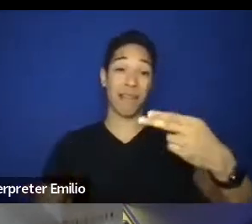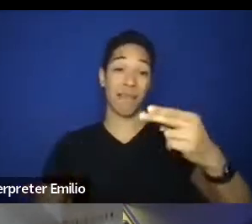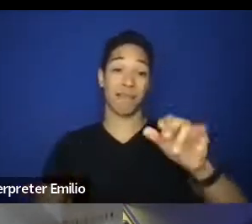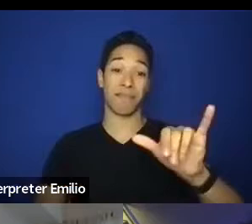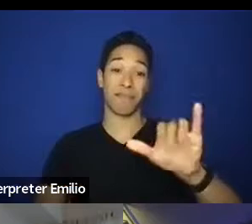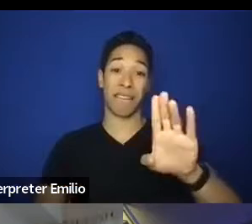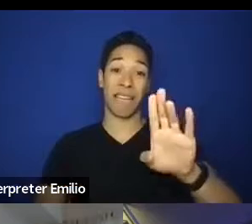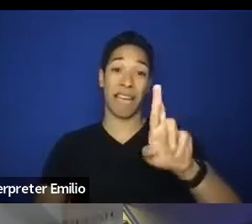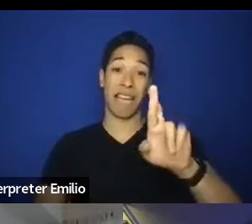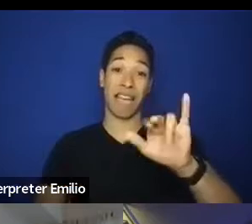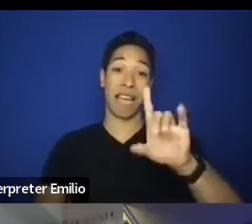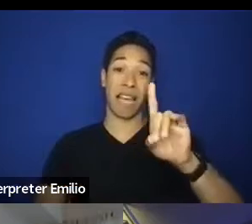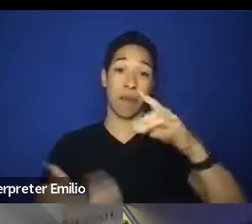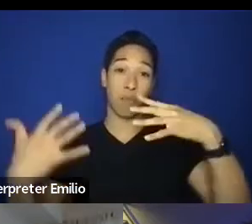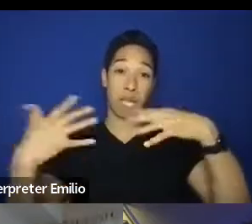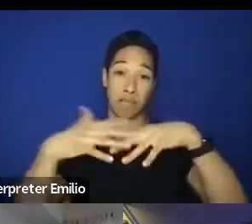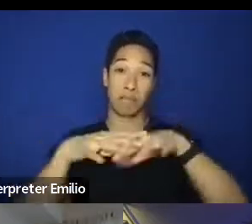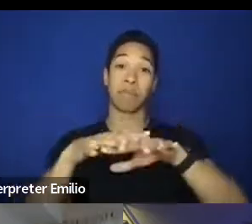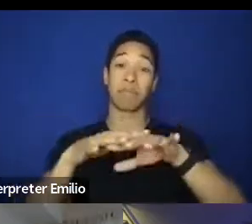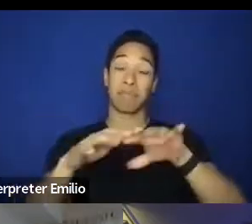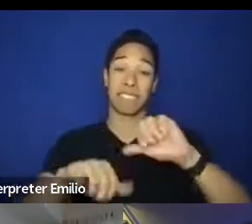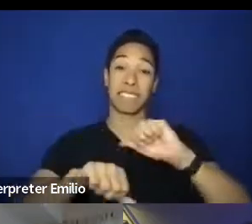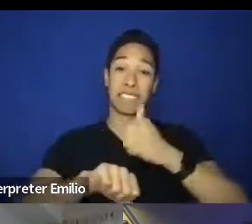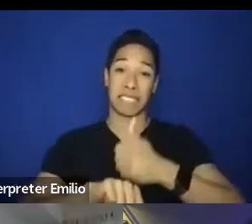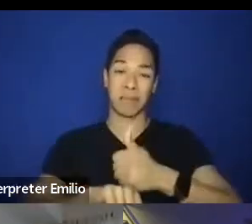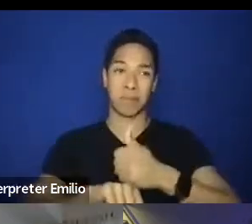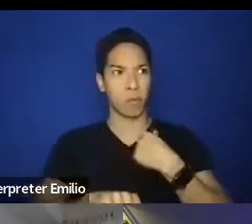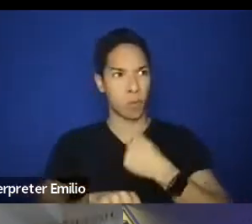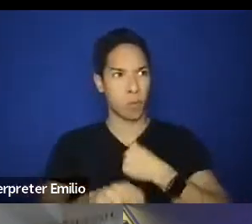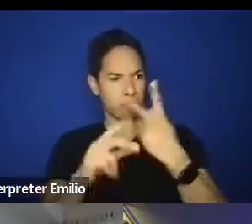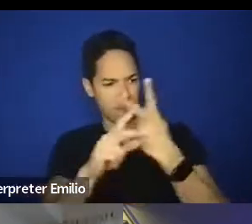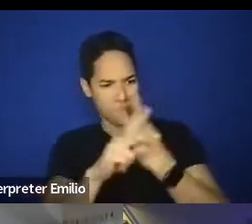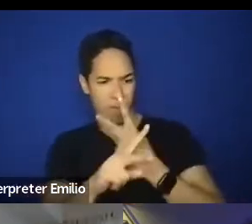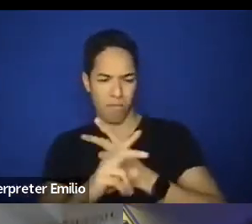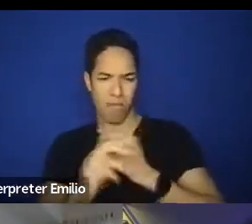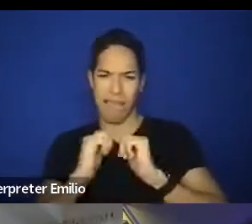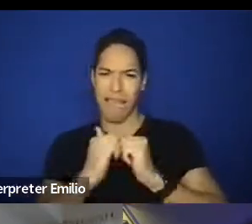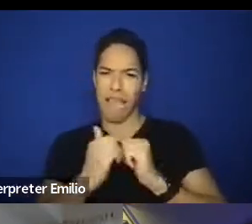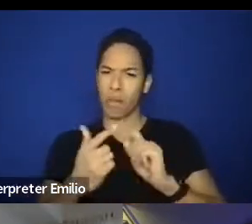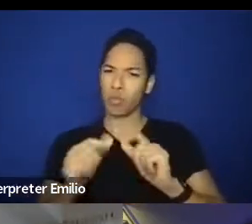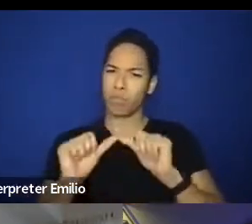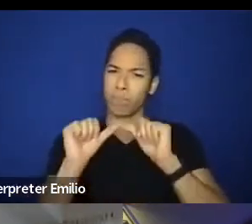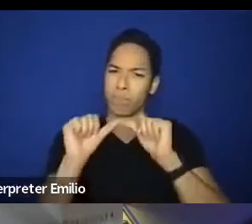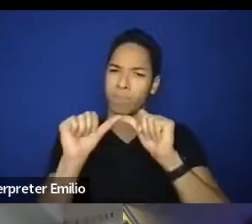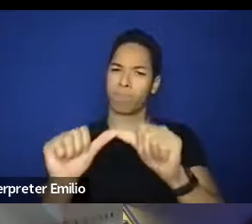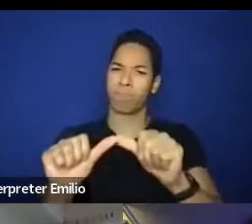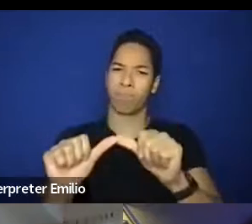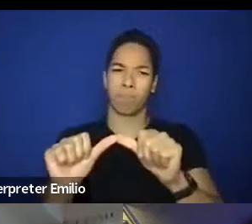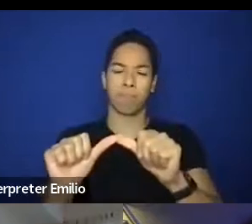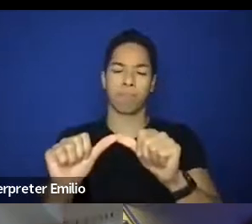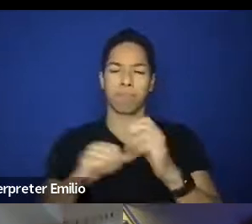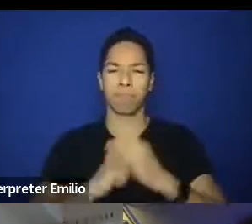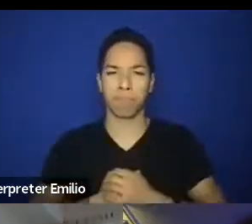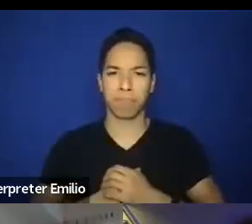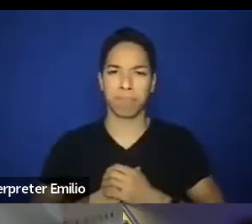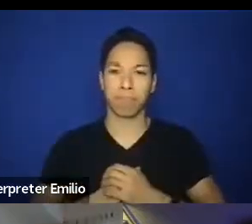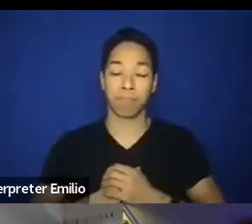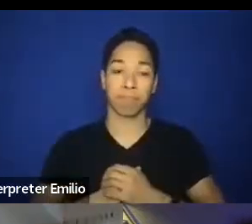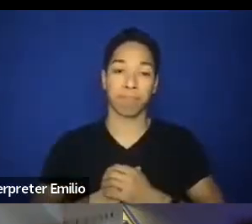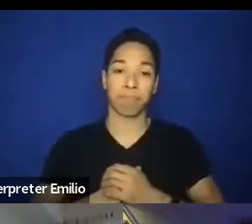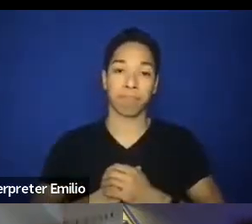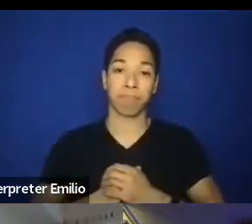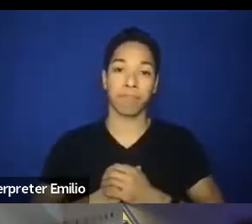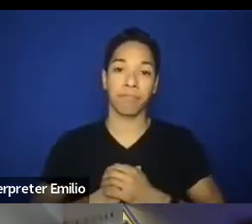to figure out ways on how to keep that working for everyone involved. I know a lot of that,